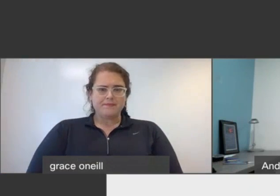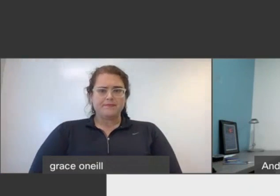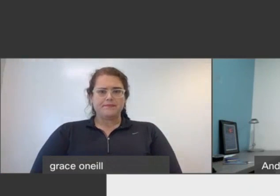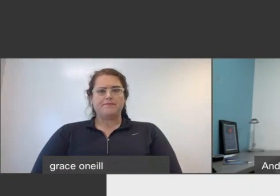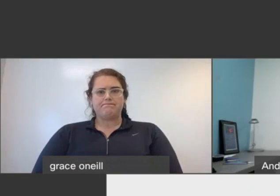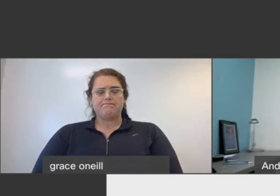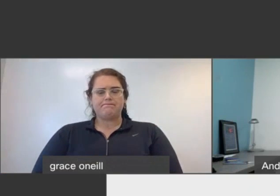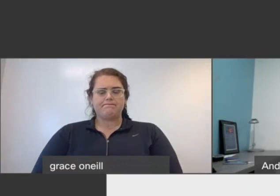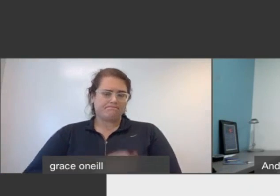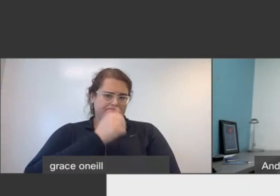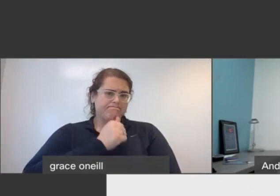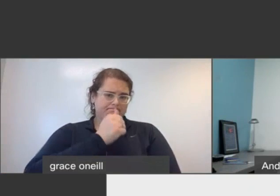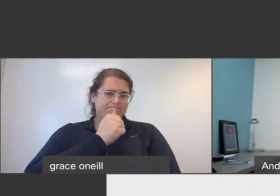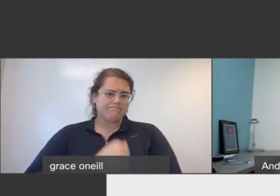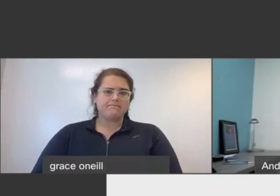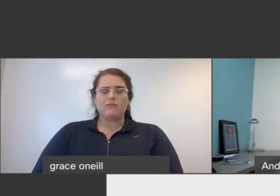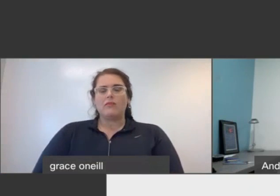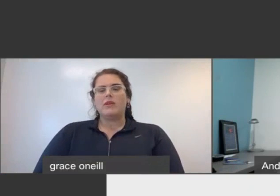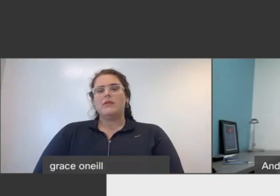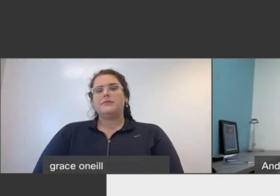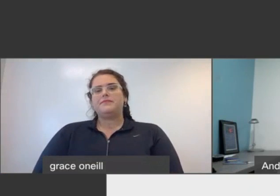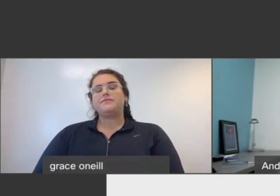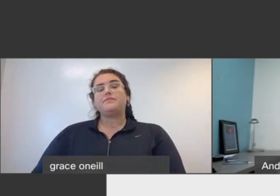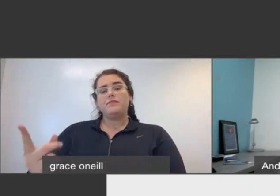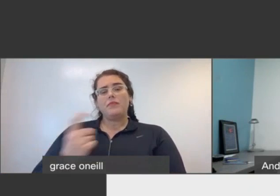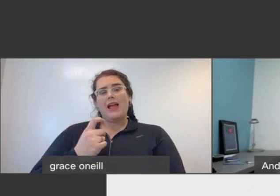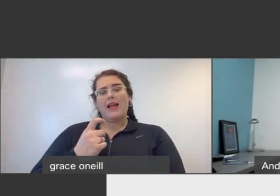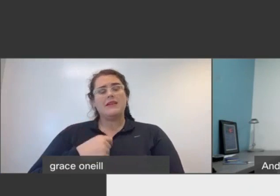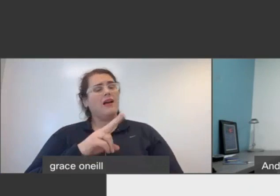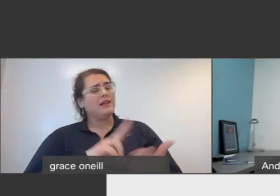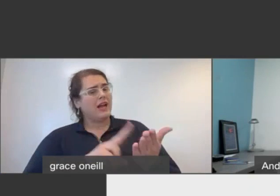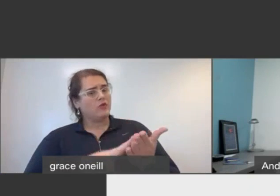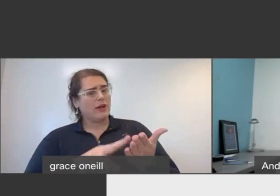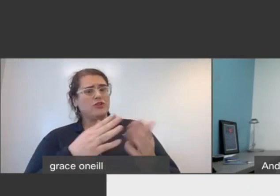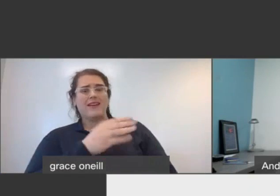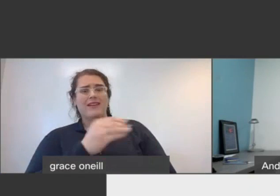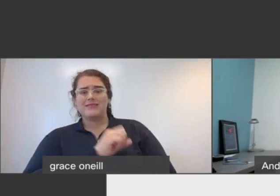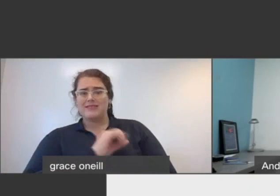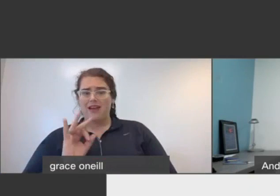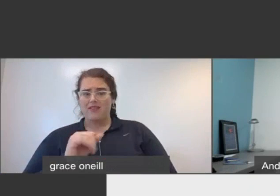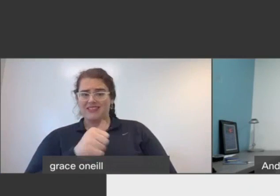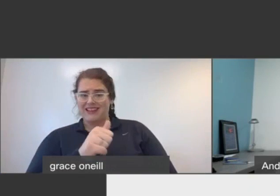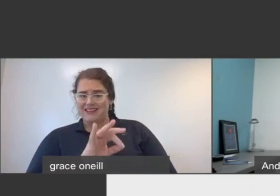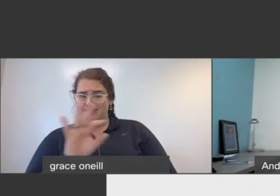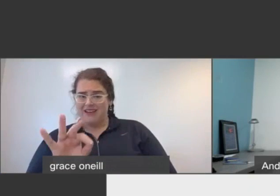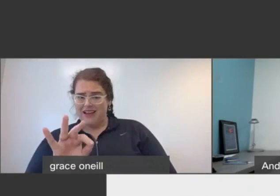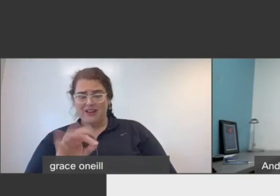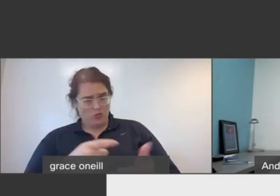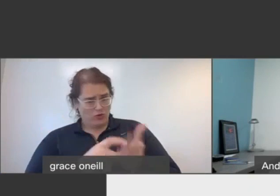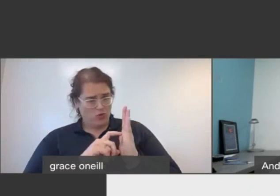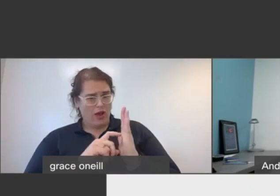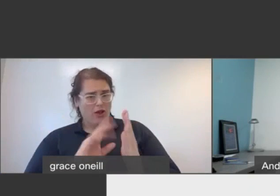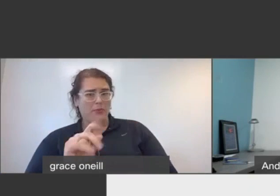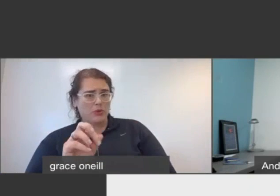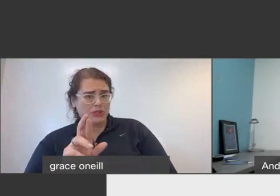Are contractors and staff that telework with 1099s required to get the booster? If you go back